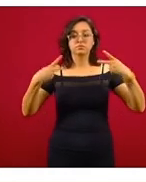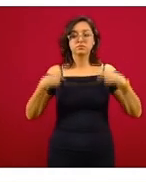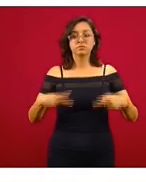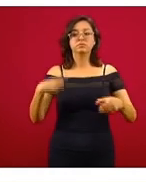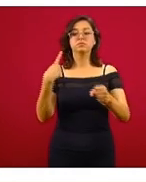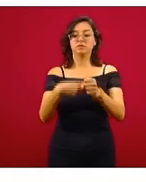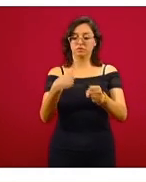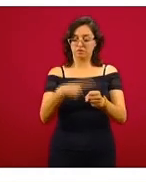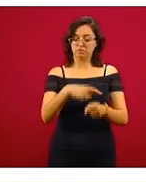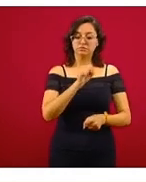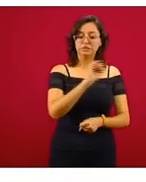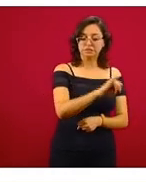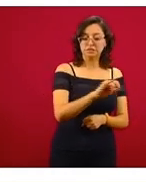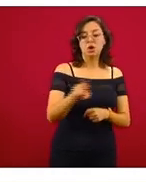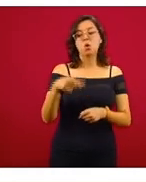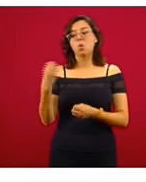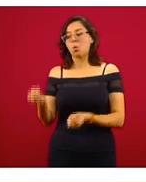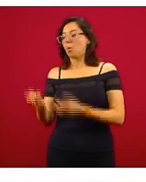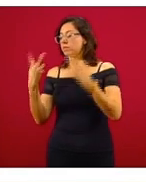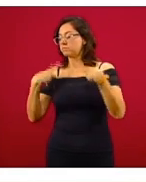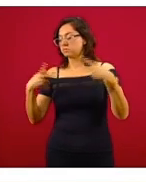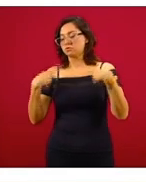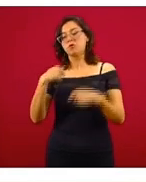which this curve continues to go up.